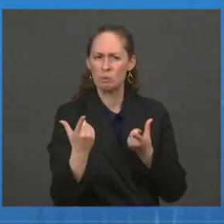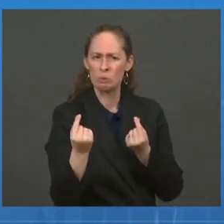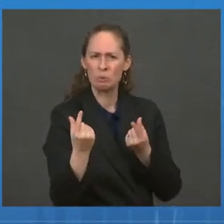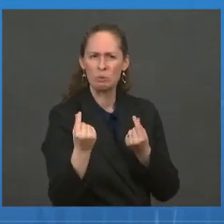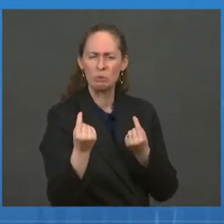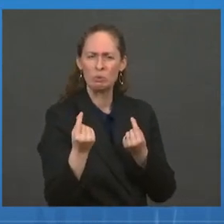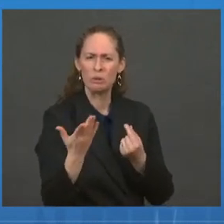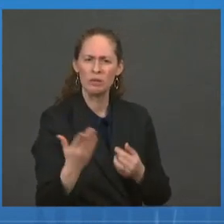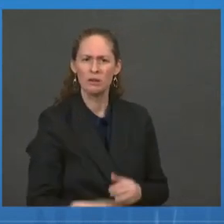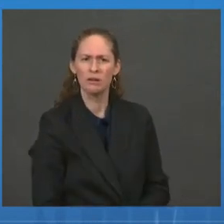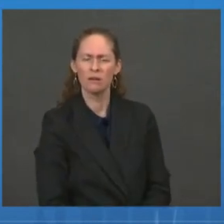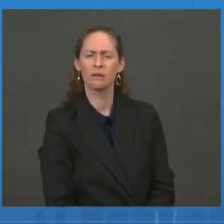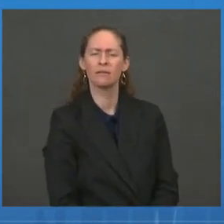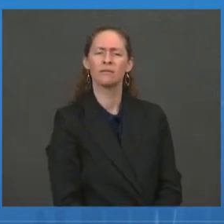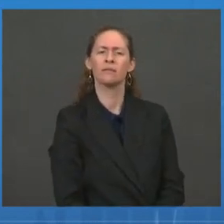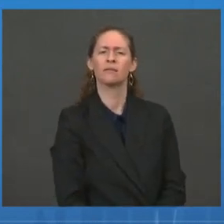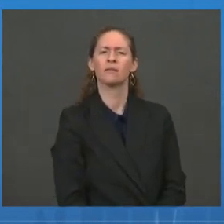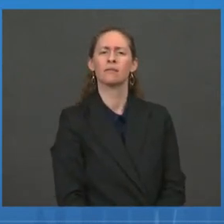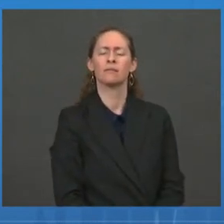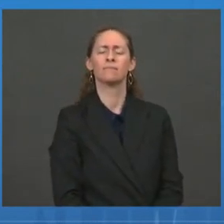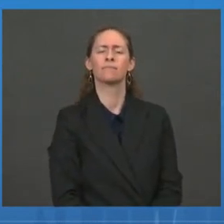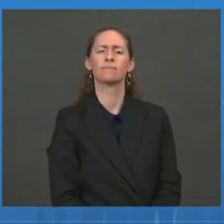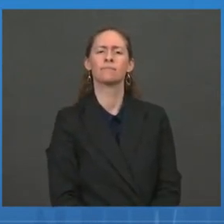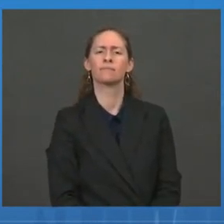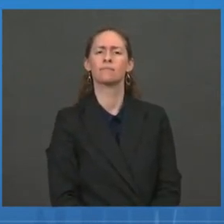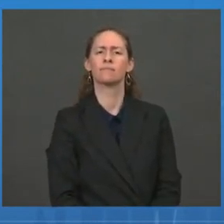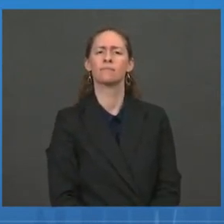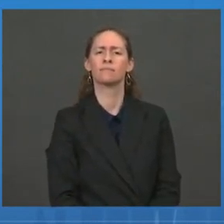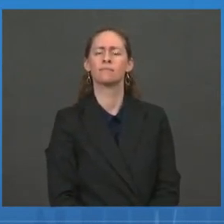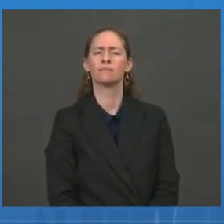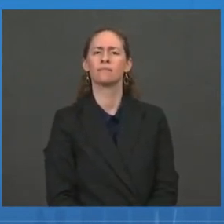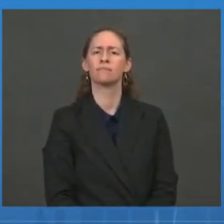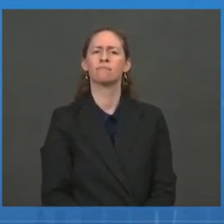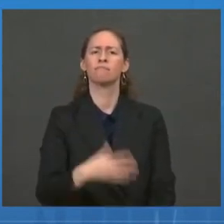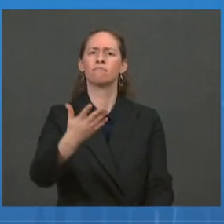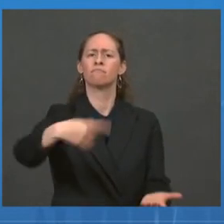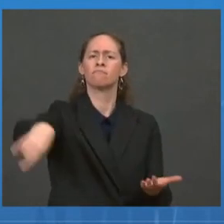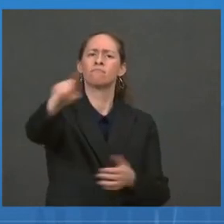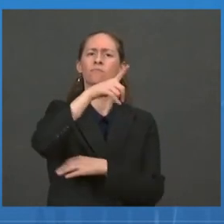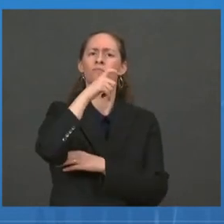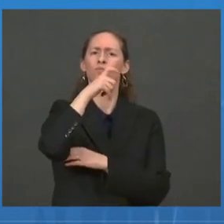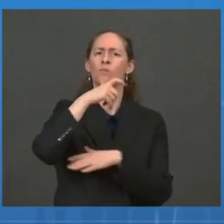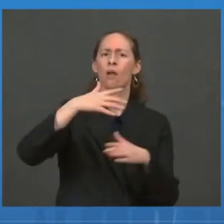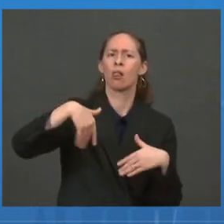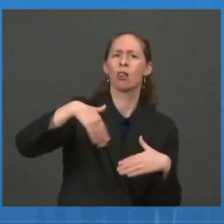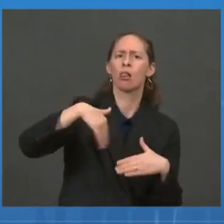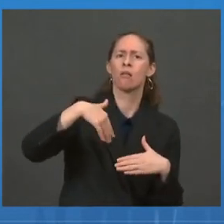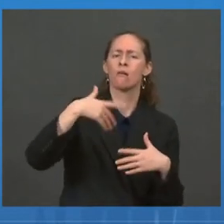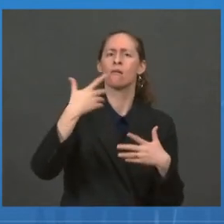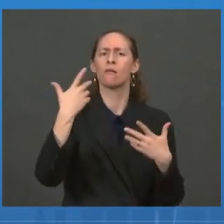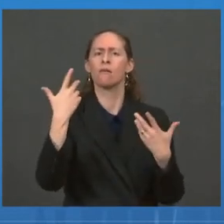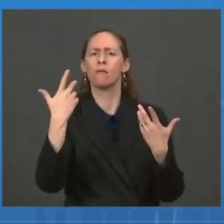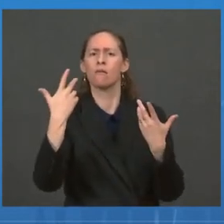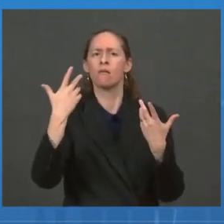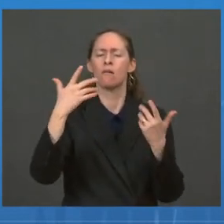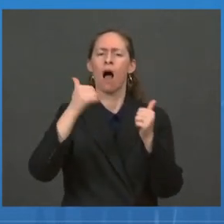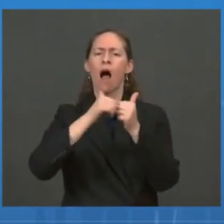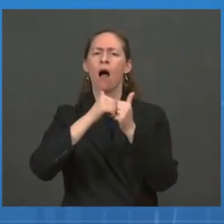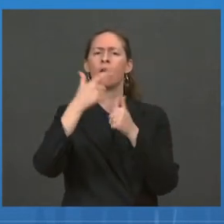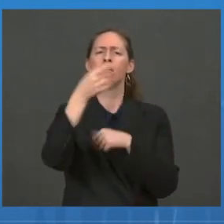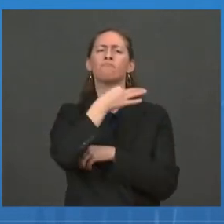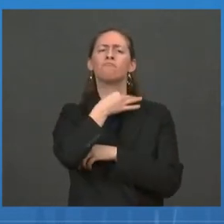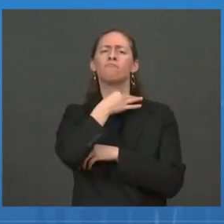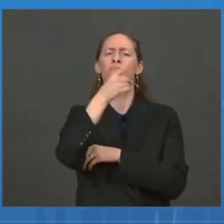clarify why getting boosted or vaccinated with the vaccines currently available would potentially be protective against omicron